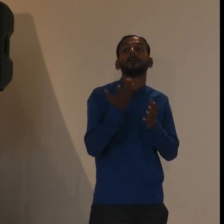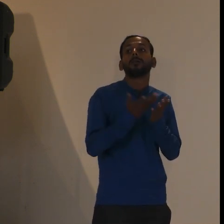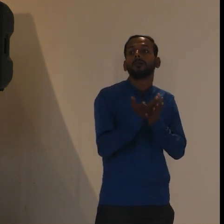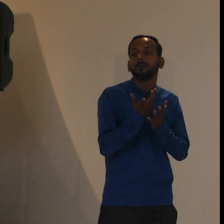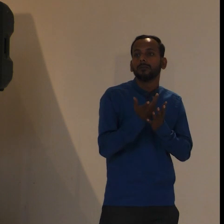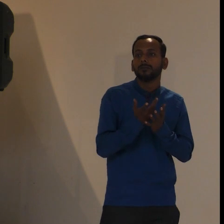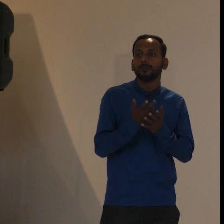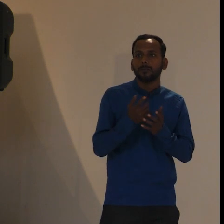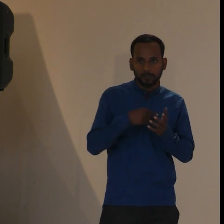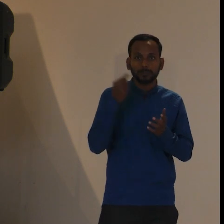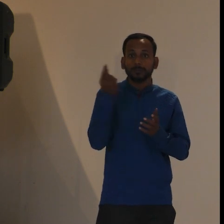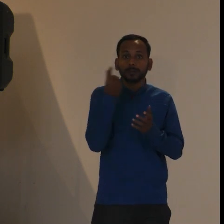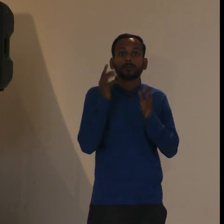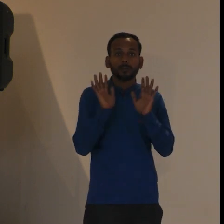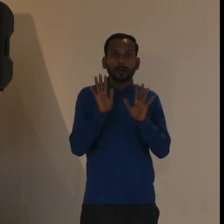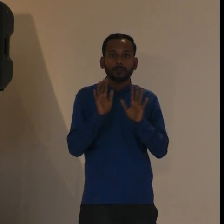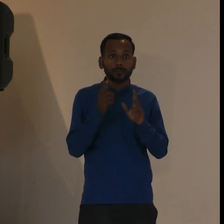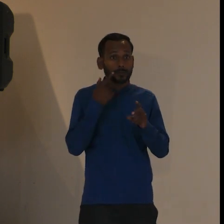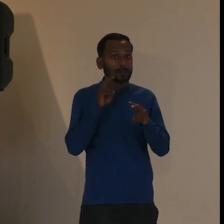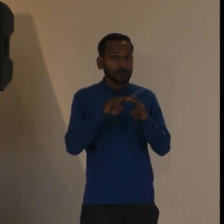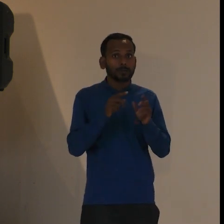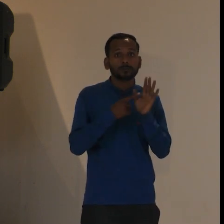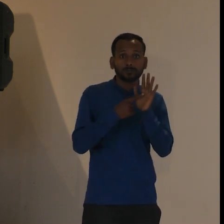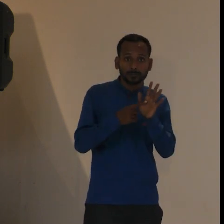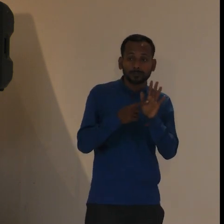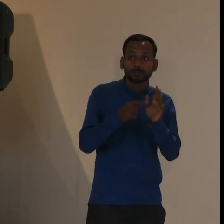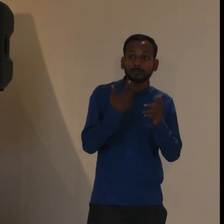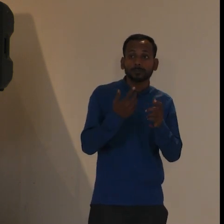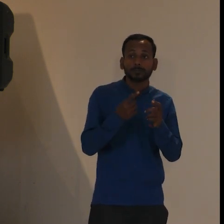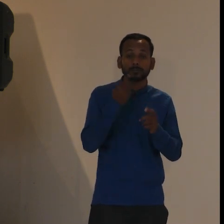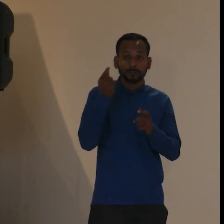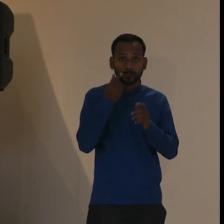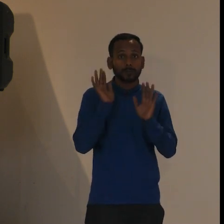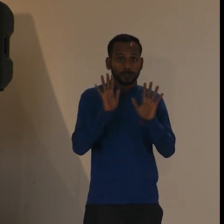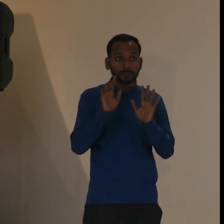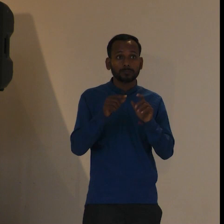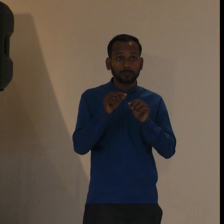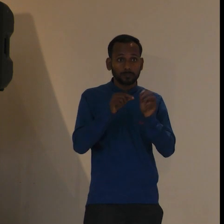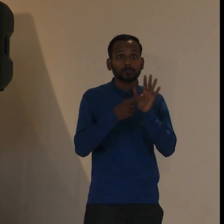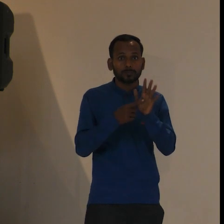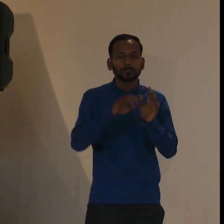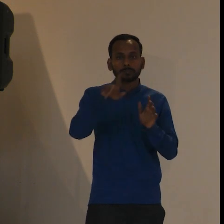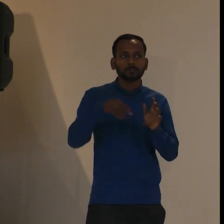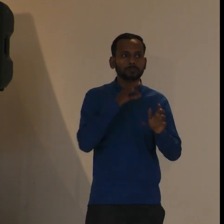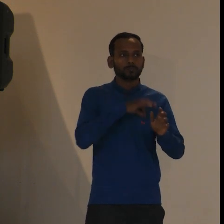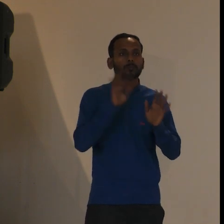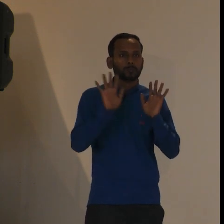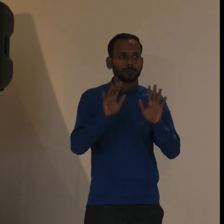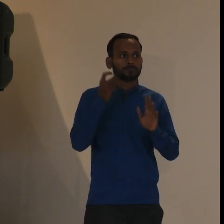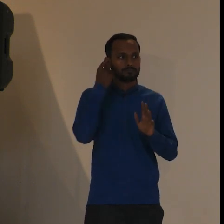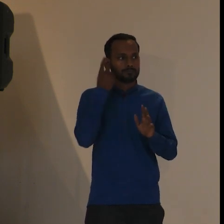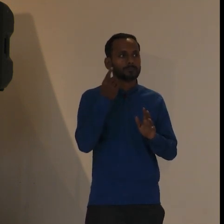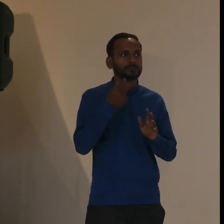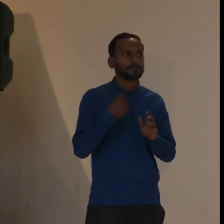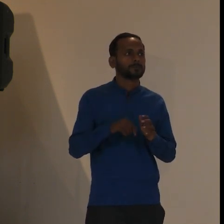then it is helpful for the people. So we have to think on that. Thank you. I